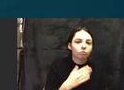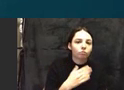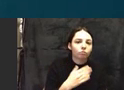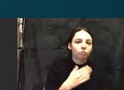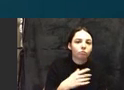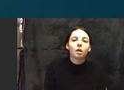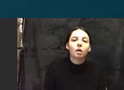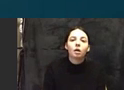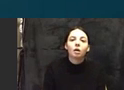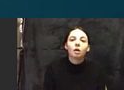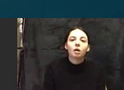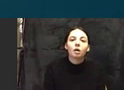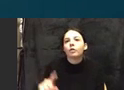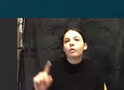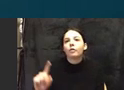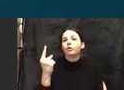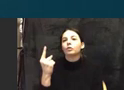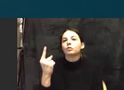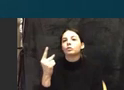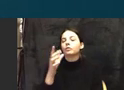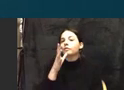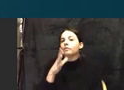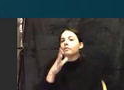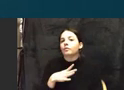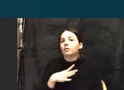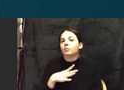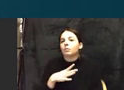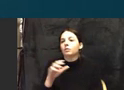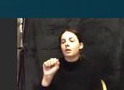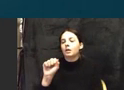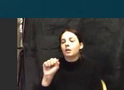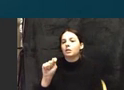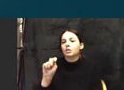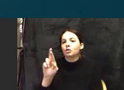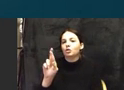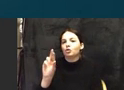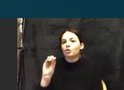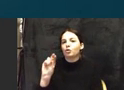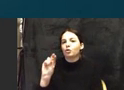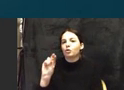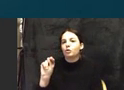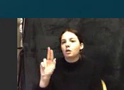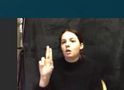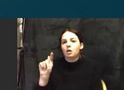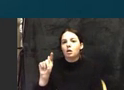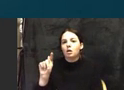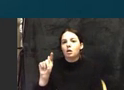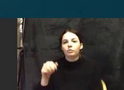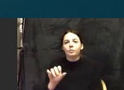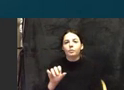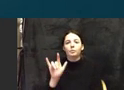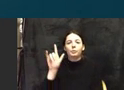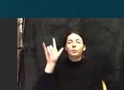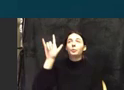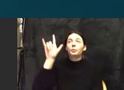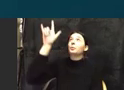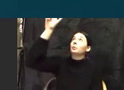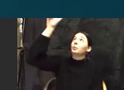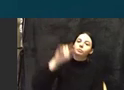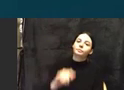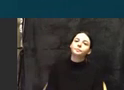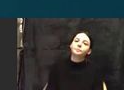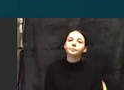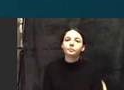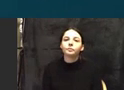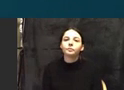space. So basically, Chelsea wrote this book about different strong females for young readers. And then they picked different